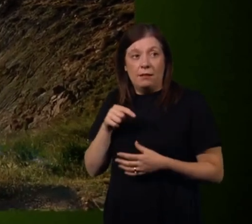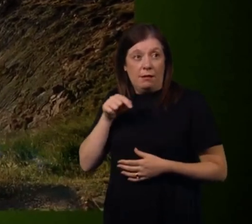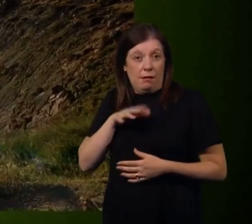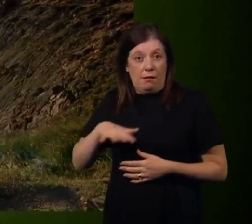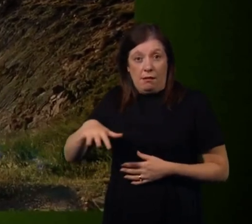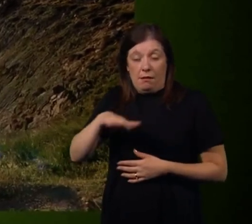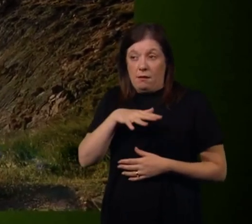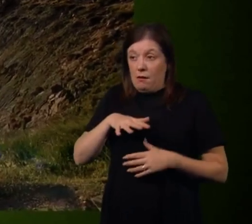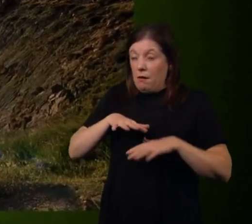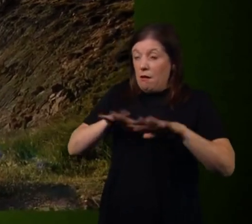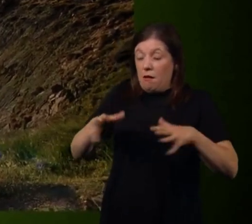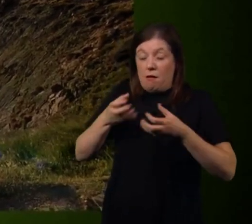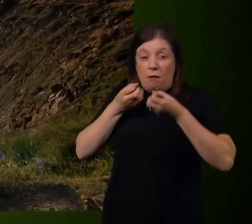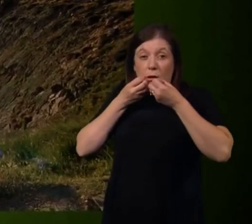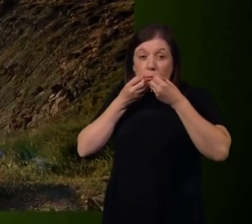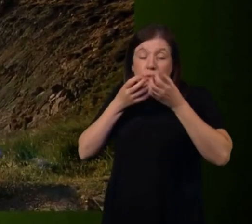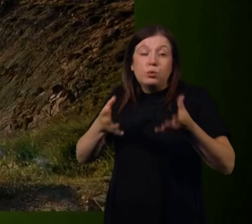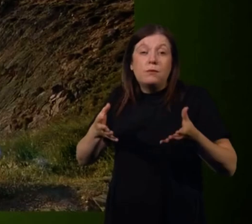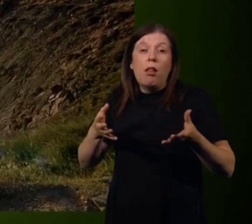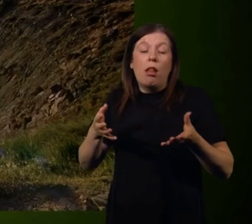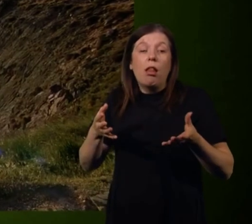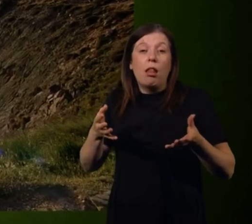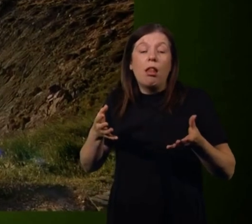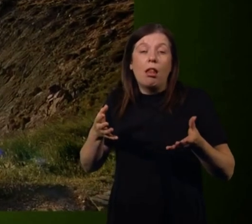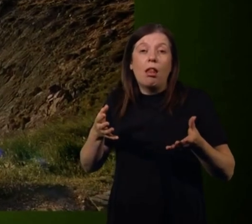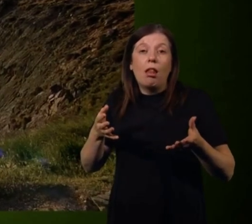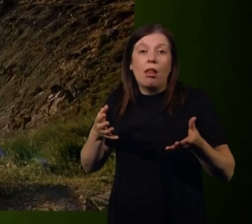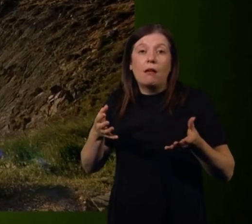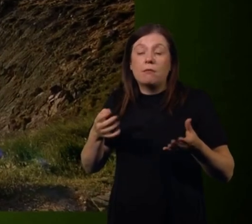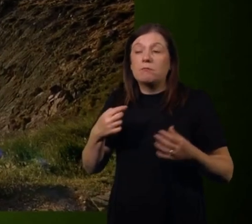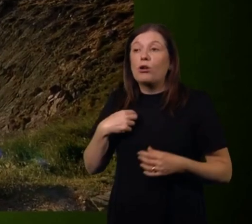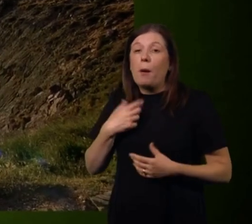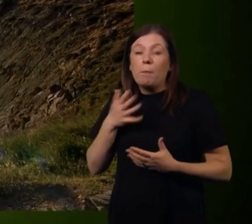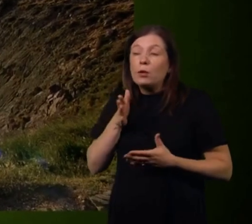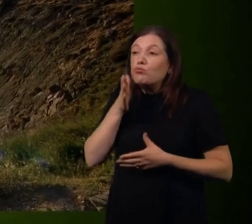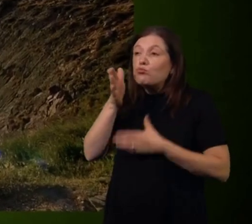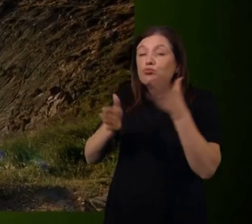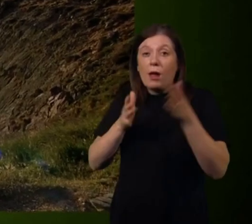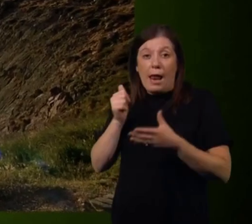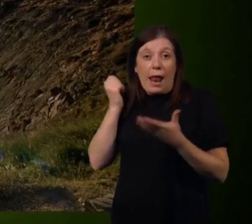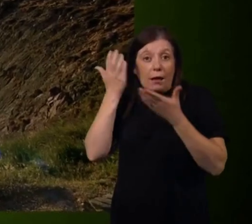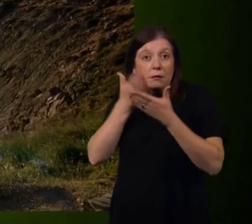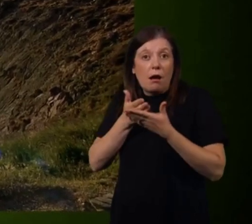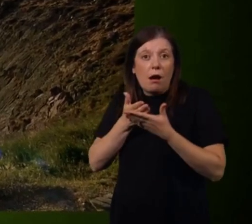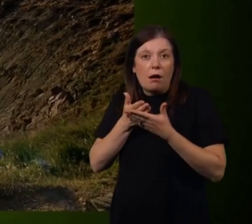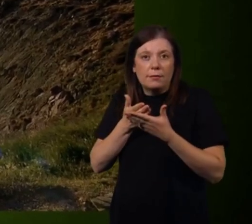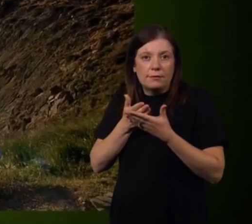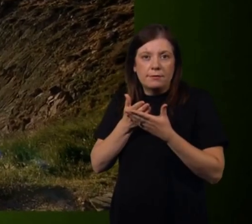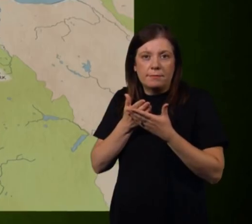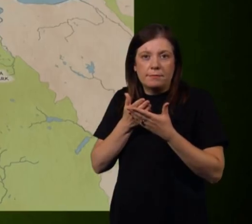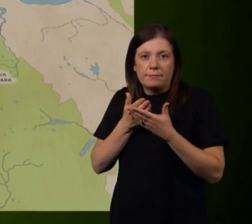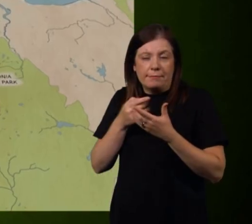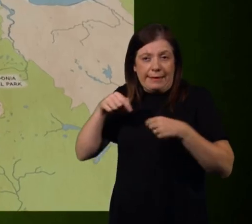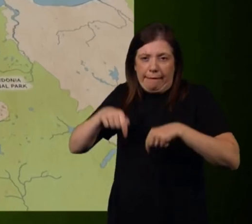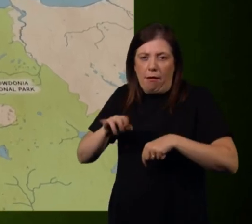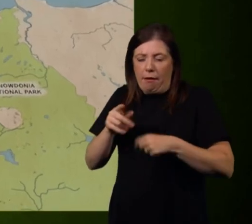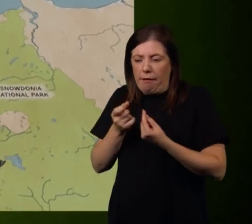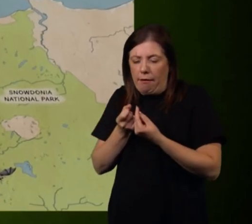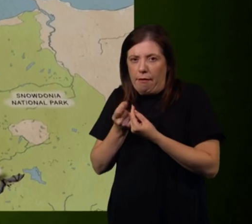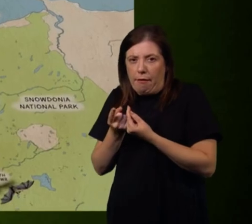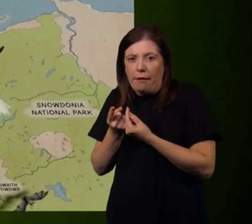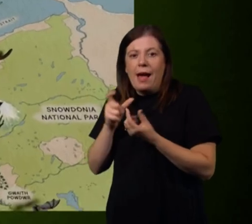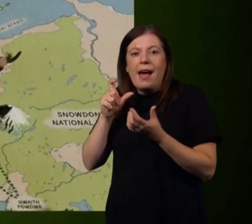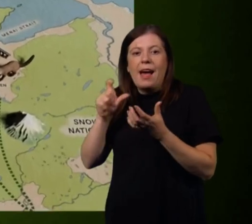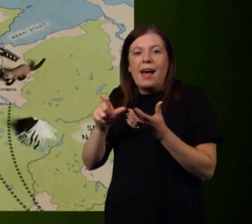whole coastline right there around the island is absolutely amazing. We've been exploring loads. Last night we were on a much more sheltered spot. We were on Kemlyn